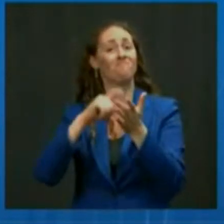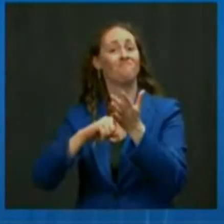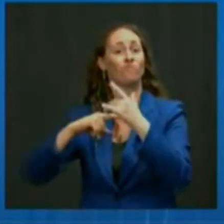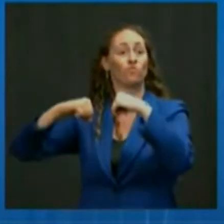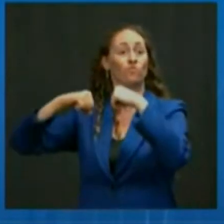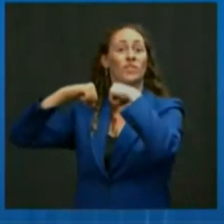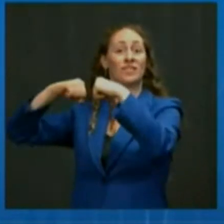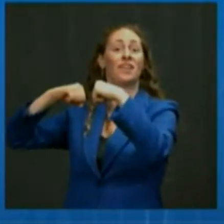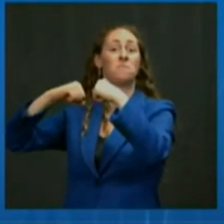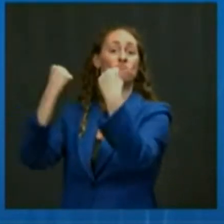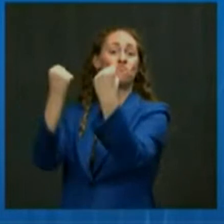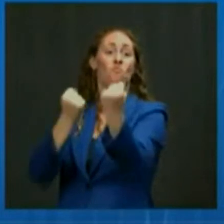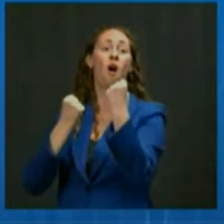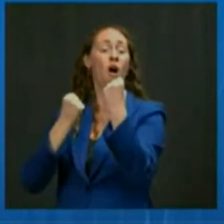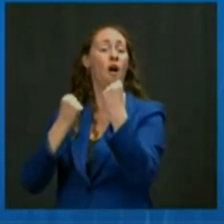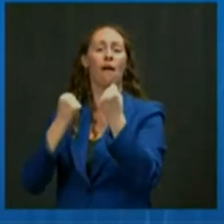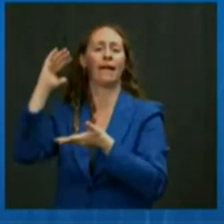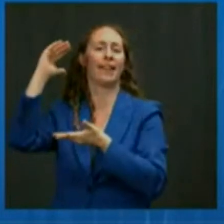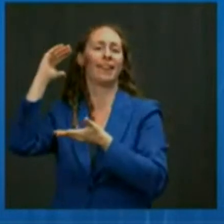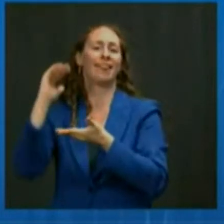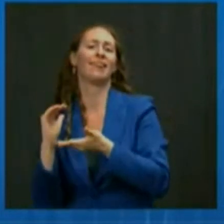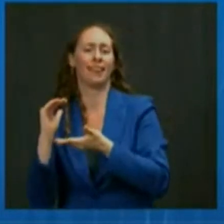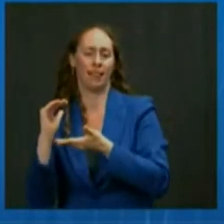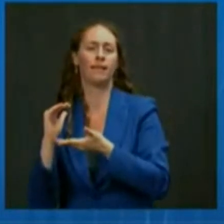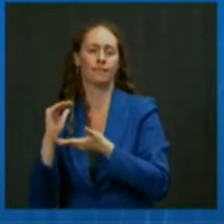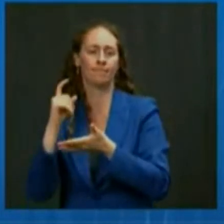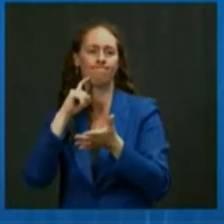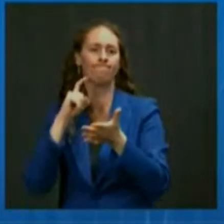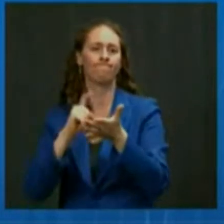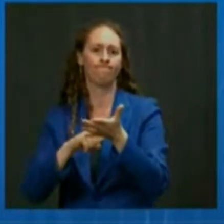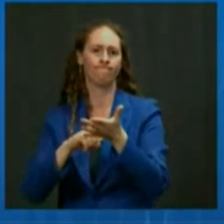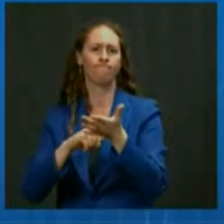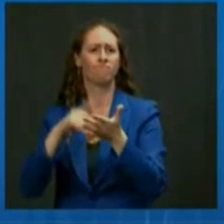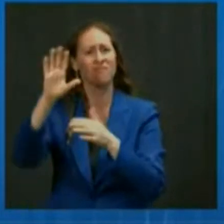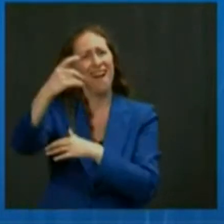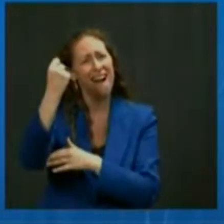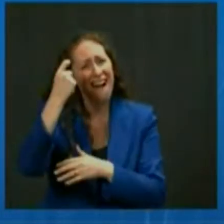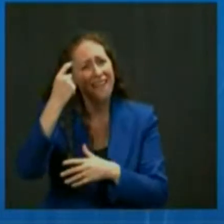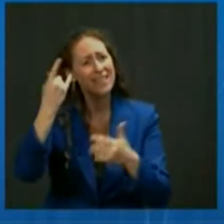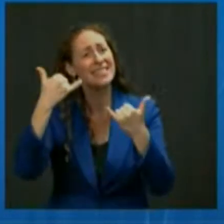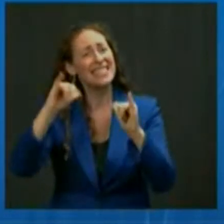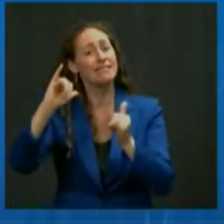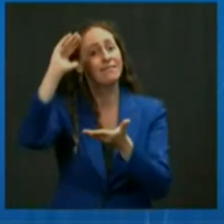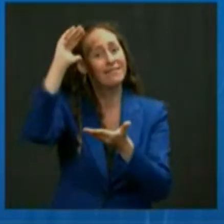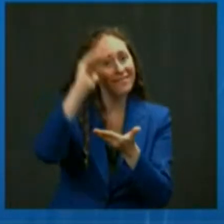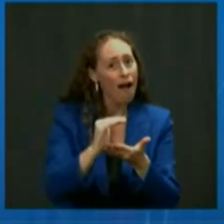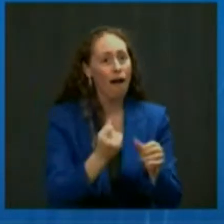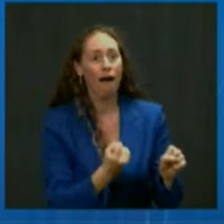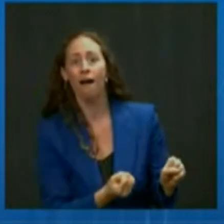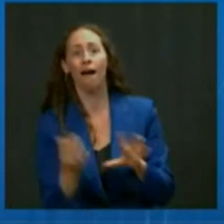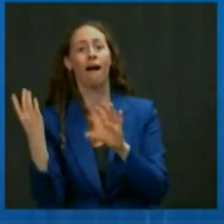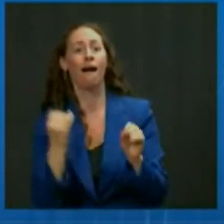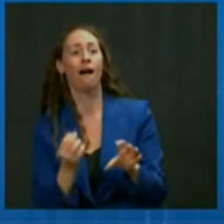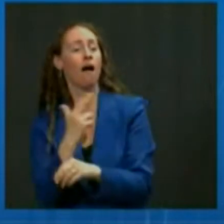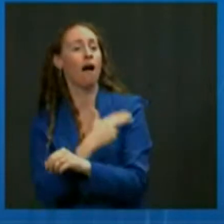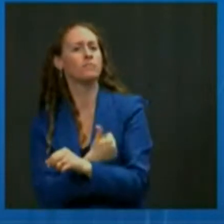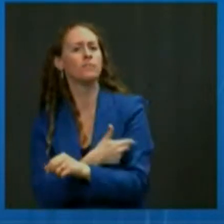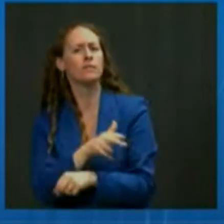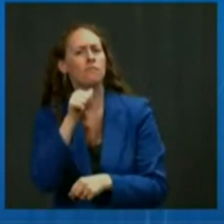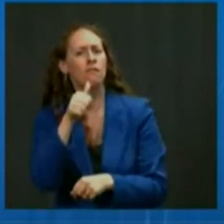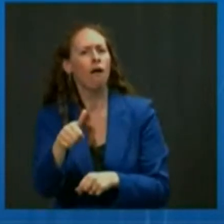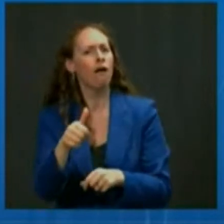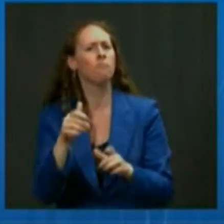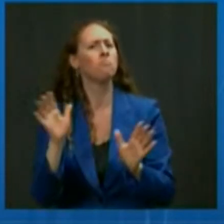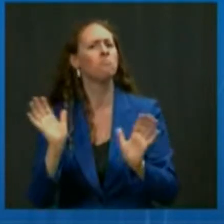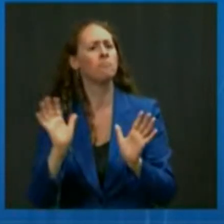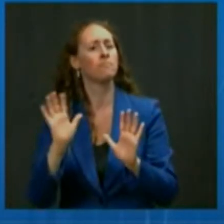prevent hospitalizations, we are seeing concerning evidence of waning vaccine effectiveness over time and against the Delta